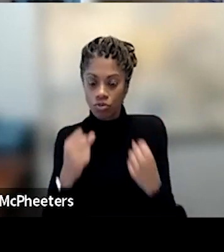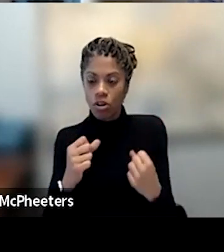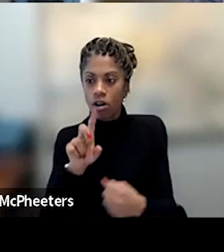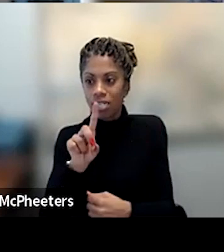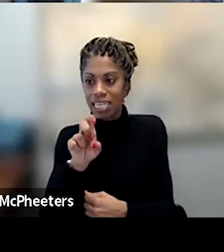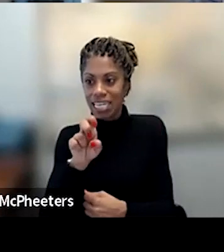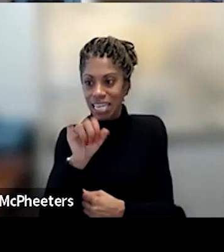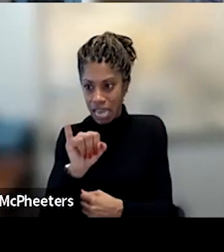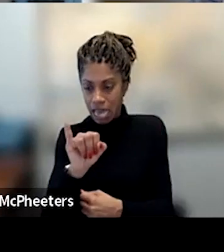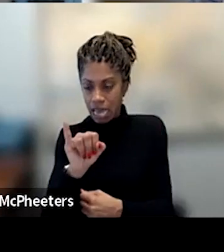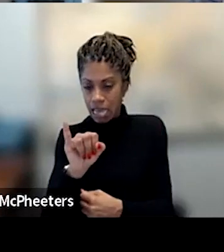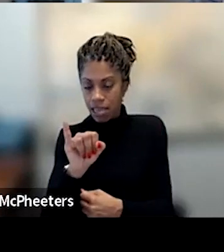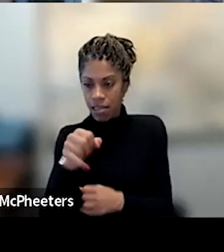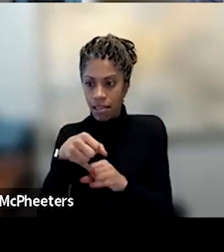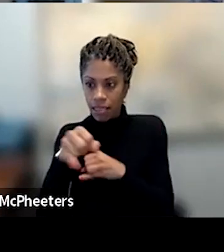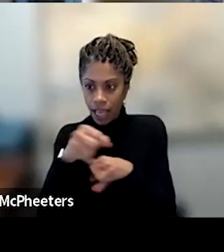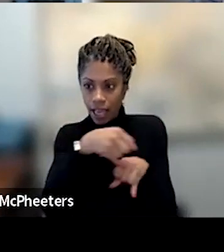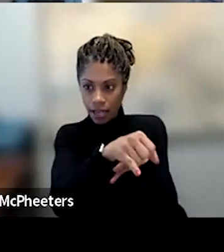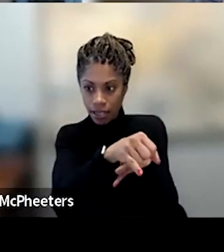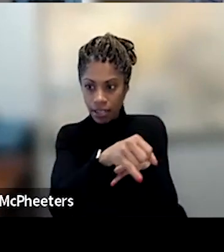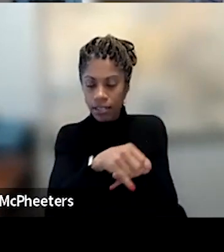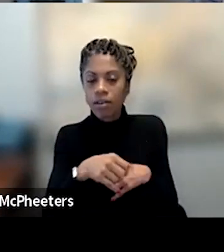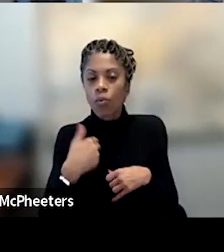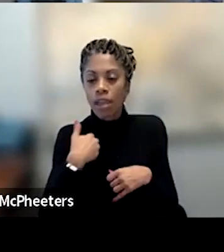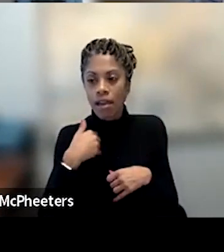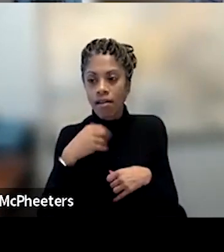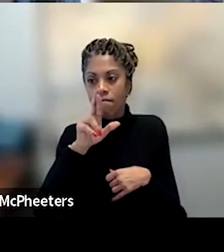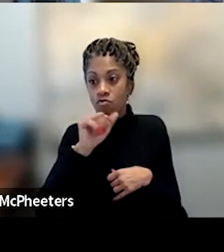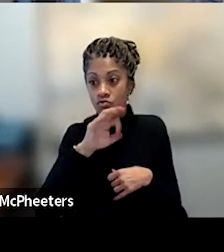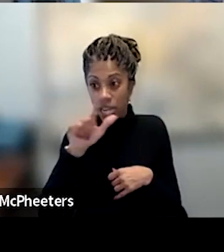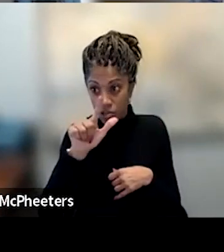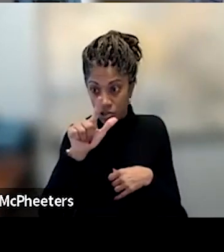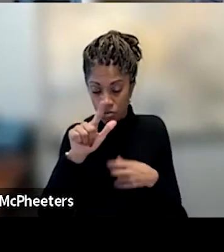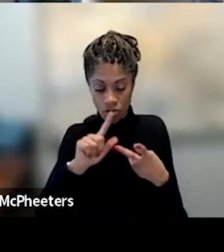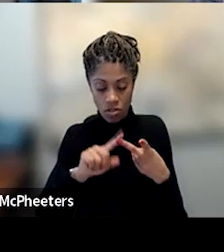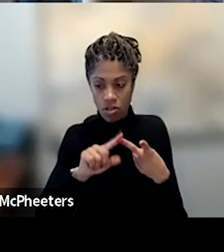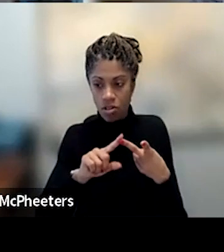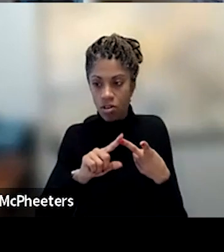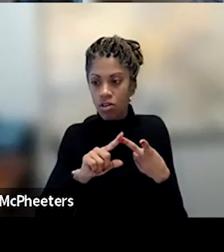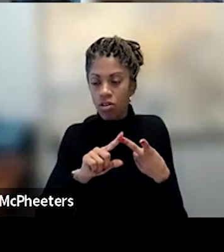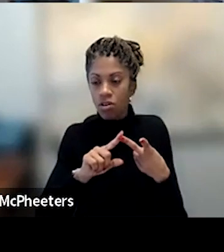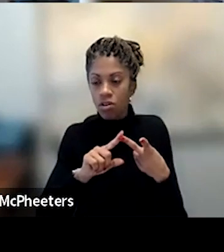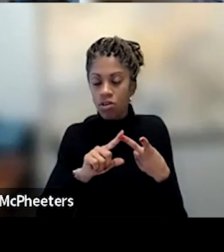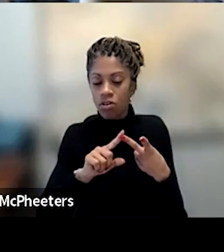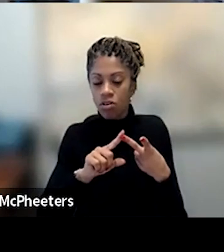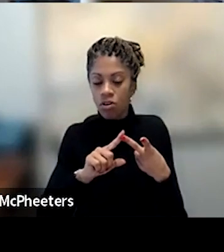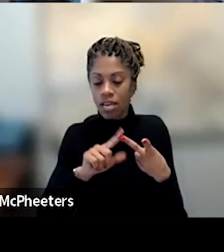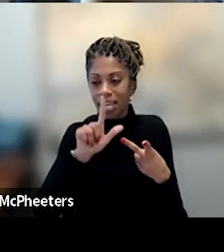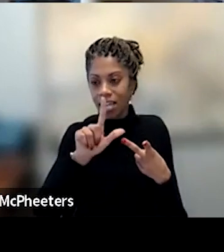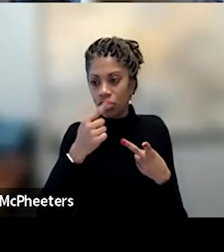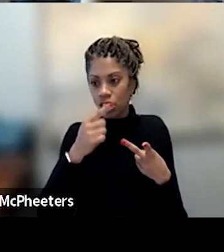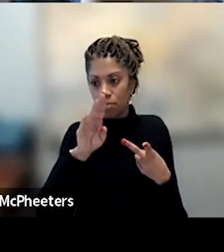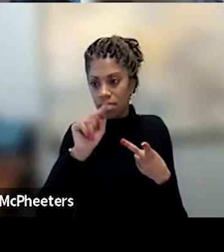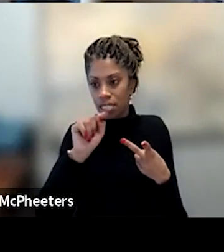We have a very strong racial dimension to our LGBTQ grant-making, and we also, in